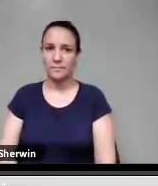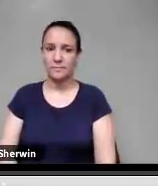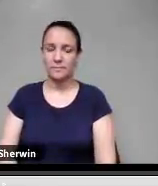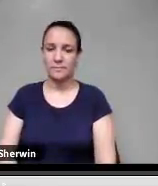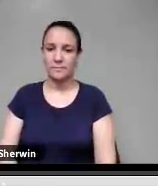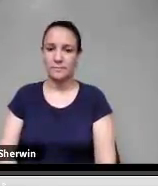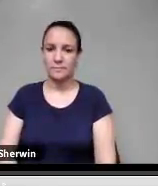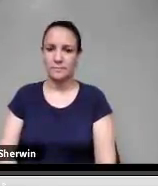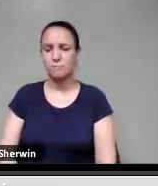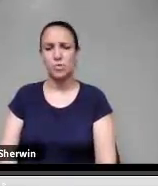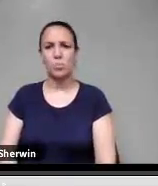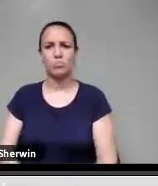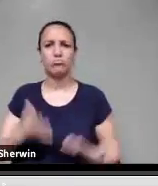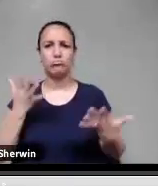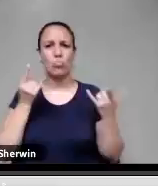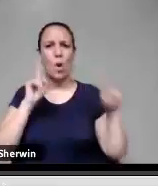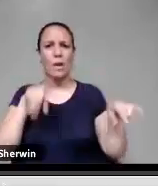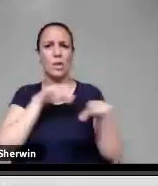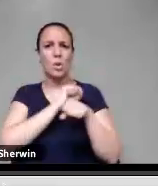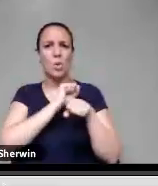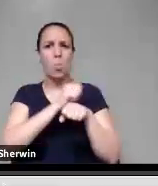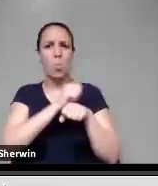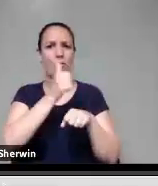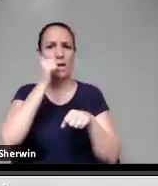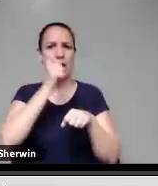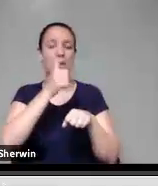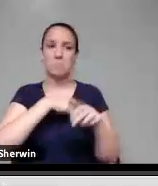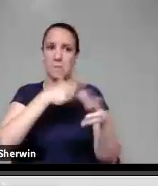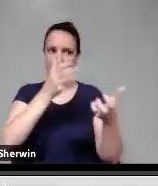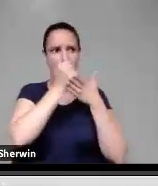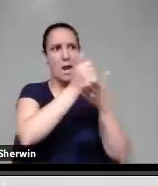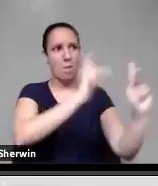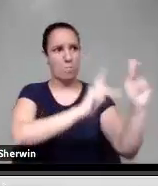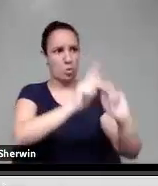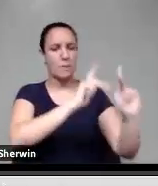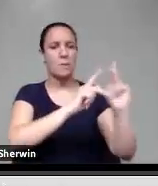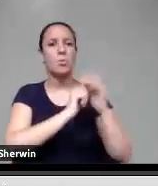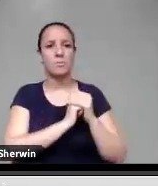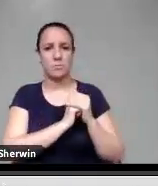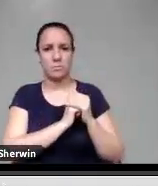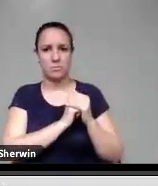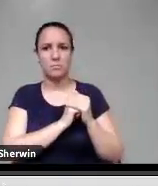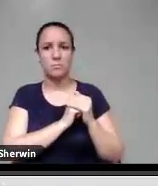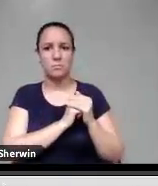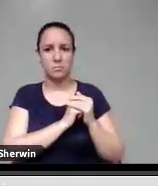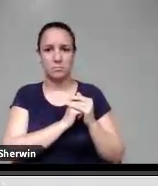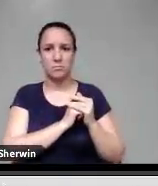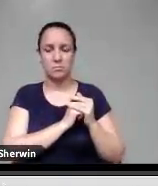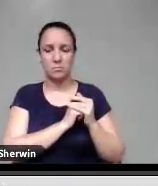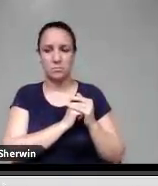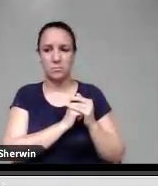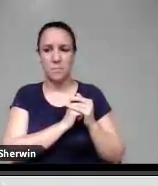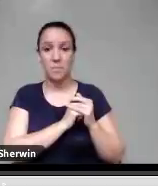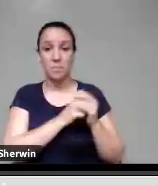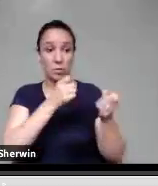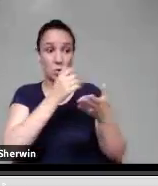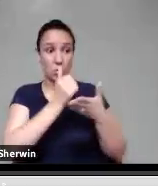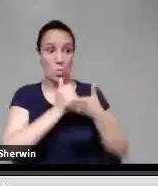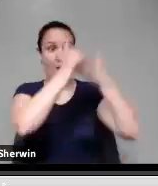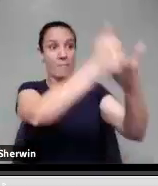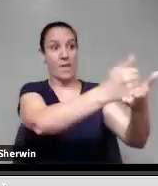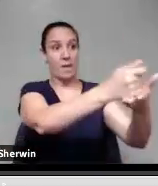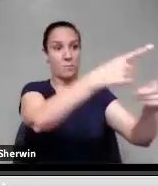go to work every day? Because you want to serve those people. So the way to do that is to help them help you